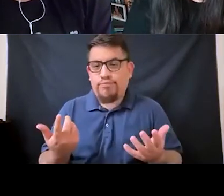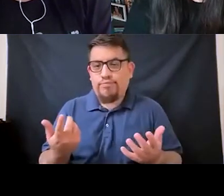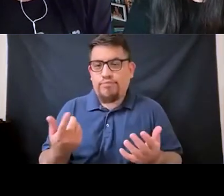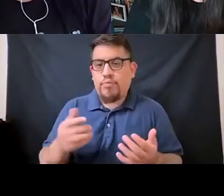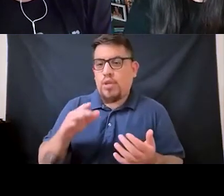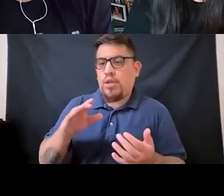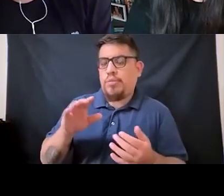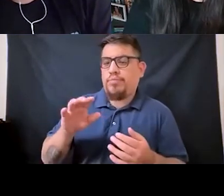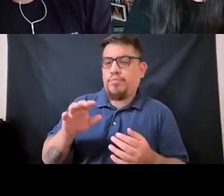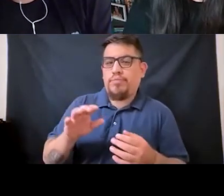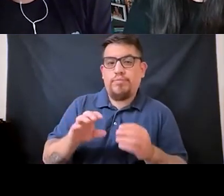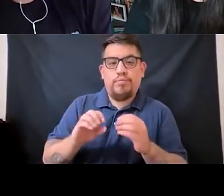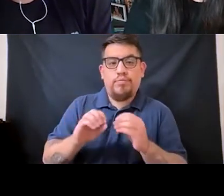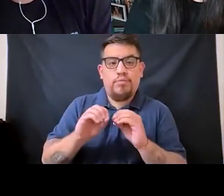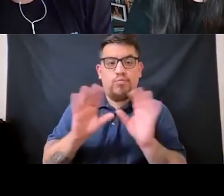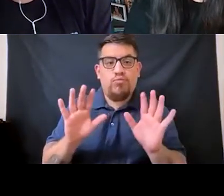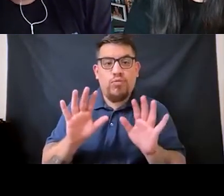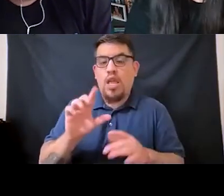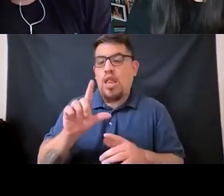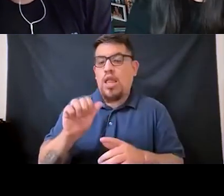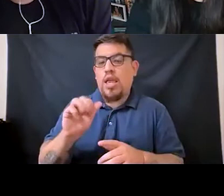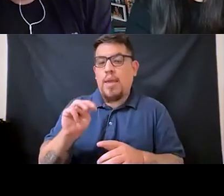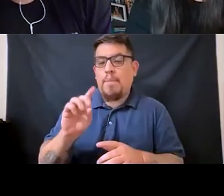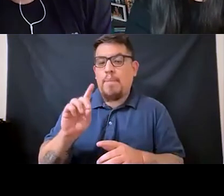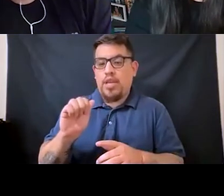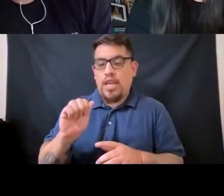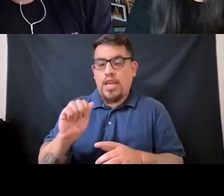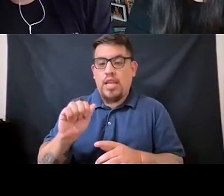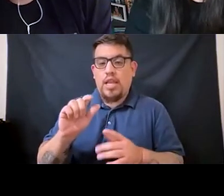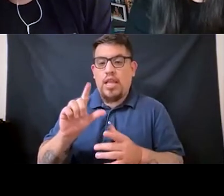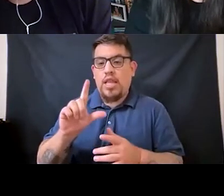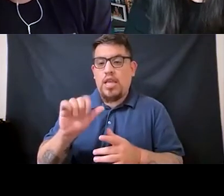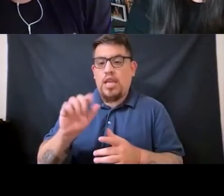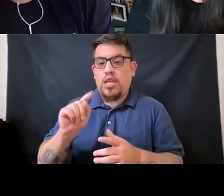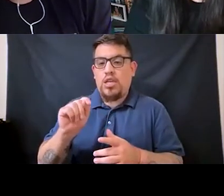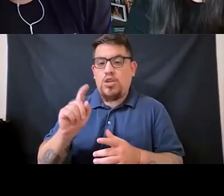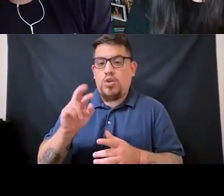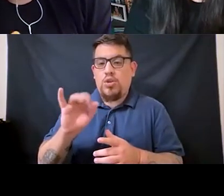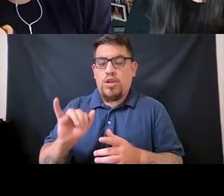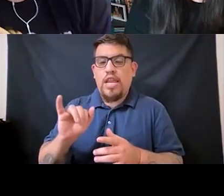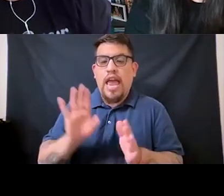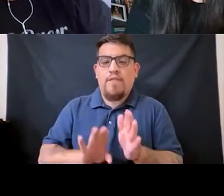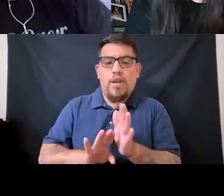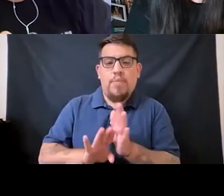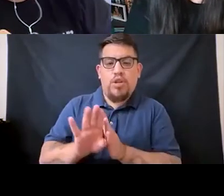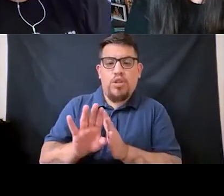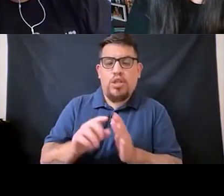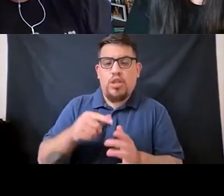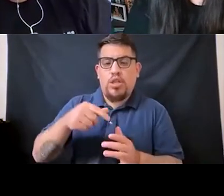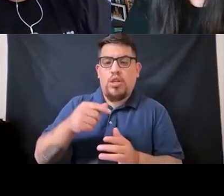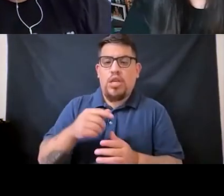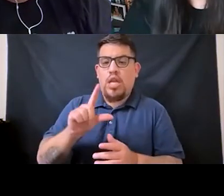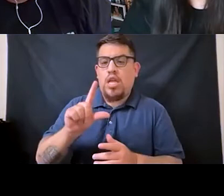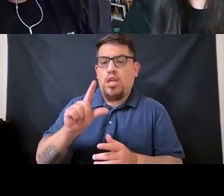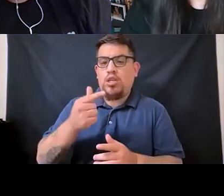Obviously, there is the Lambda Literary Foundation. They have an emerging LGBTQ writers